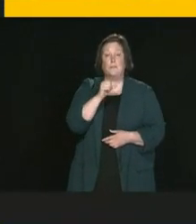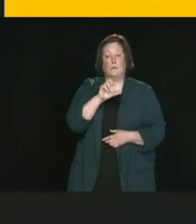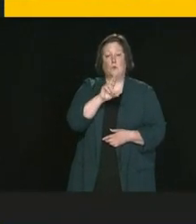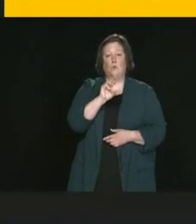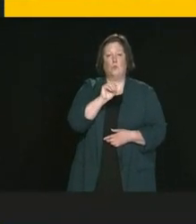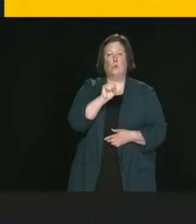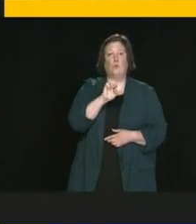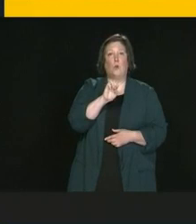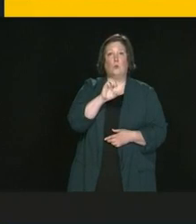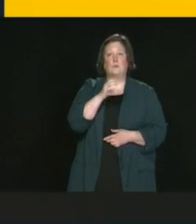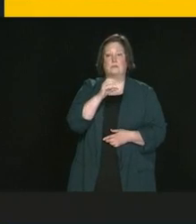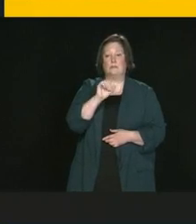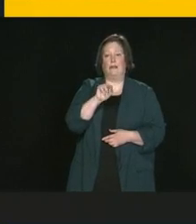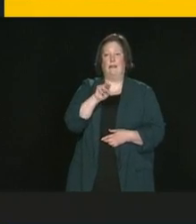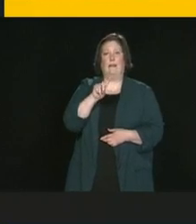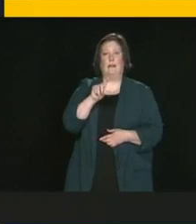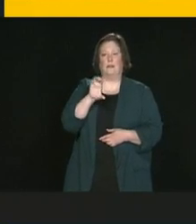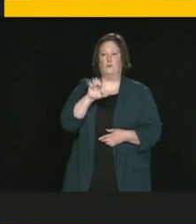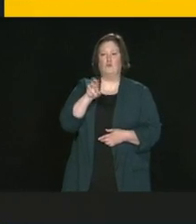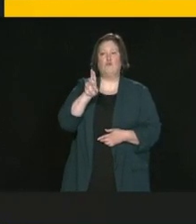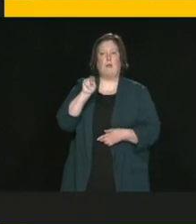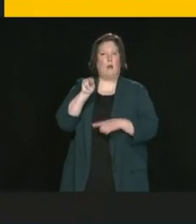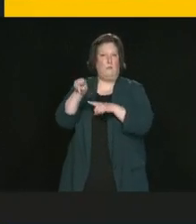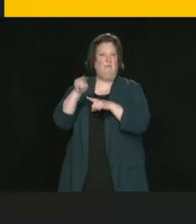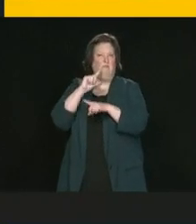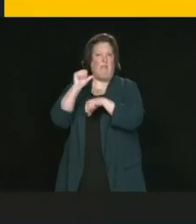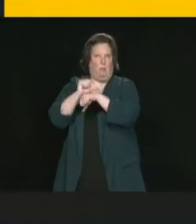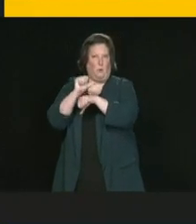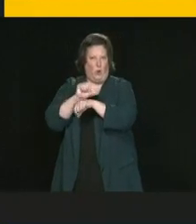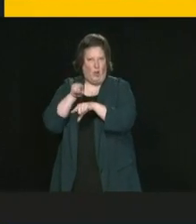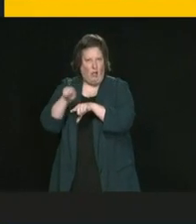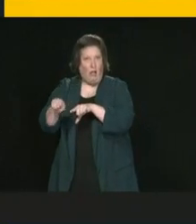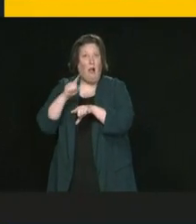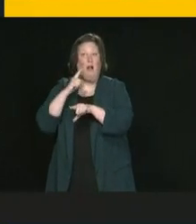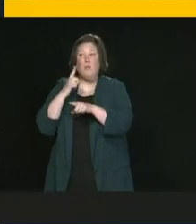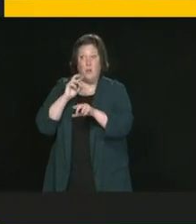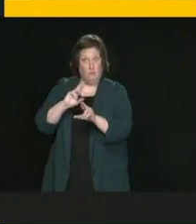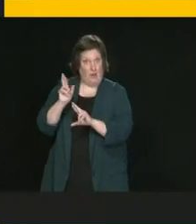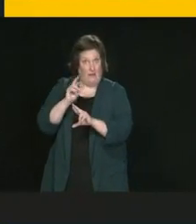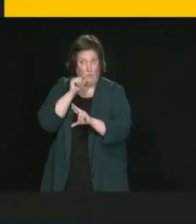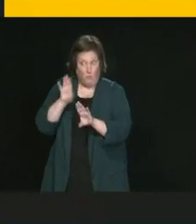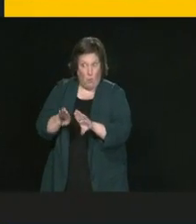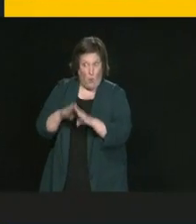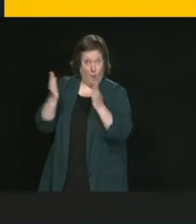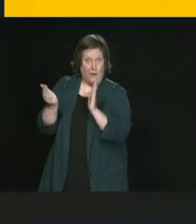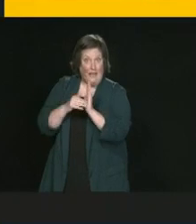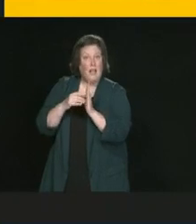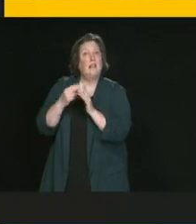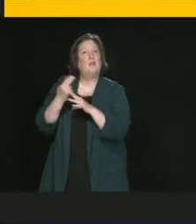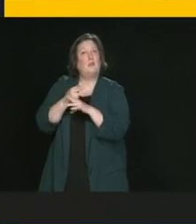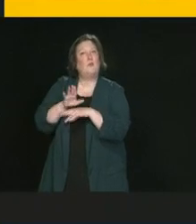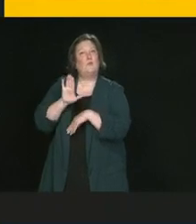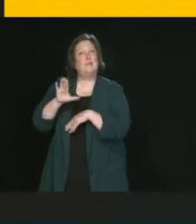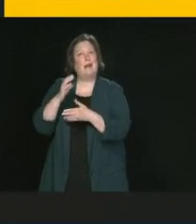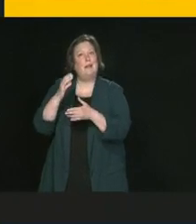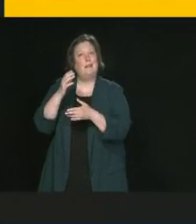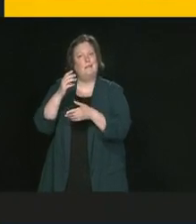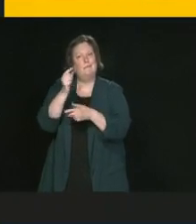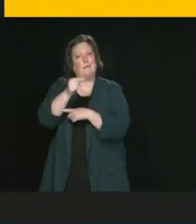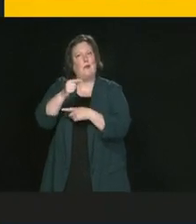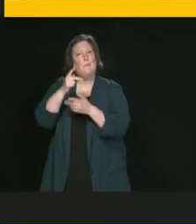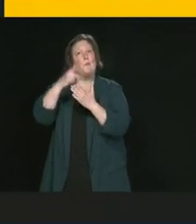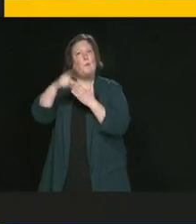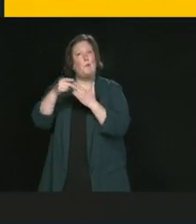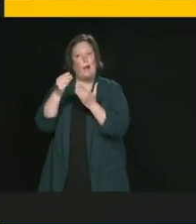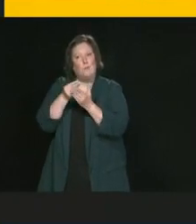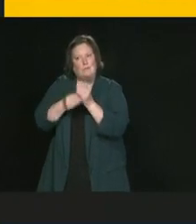Alberta. As they were getting ready to welcome customers again, they used the wage subsidy to rehire 15 employees. And